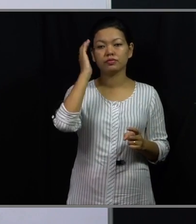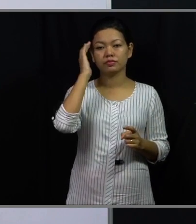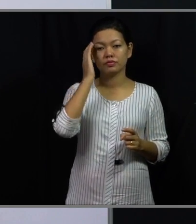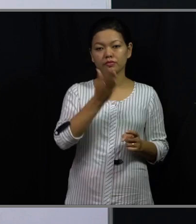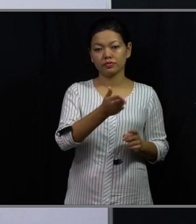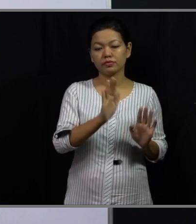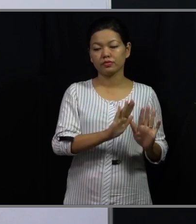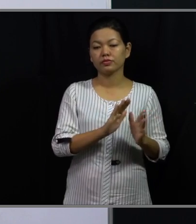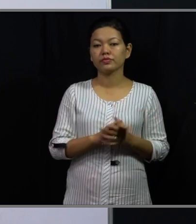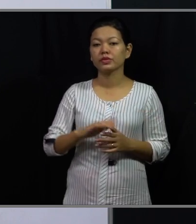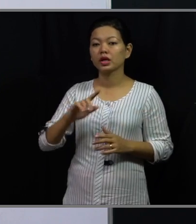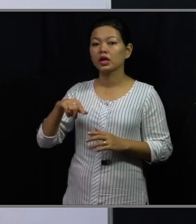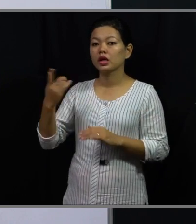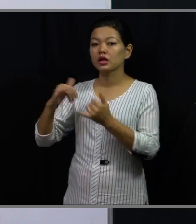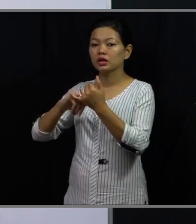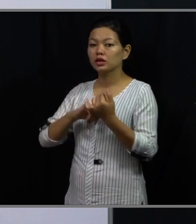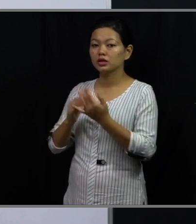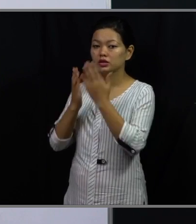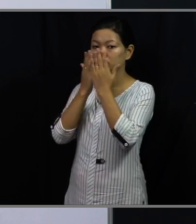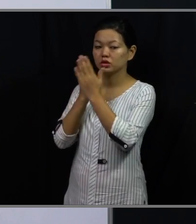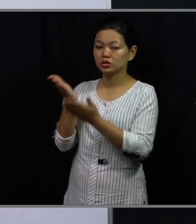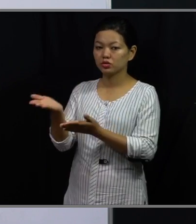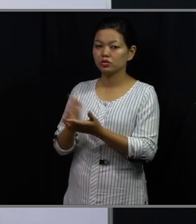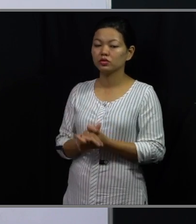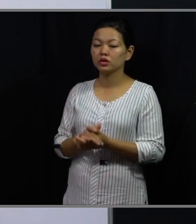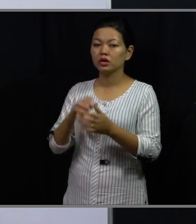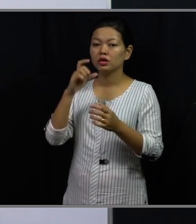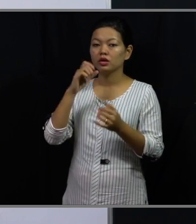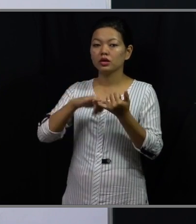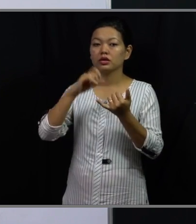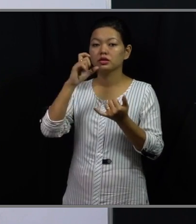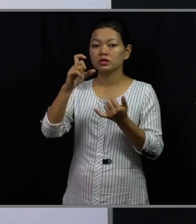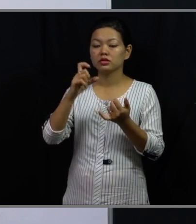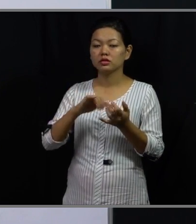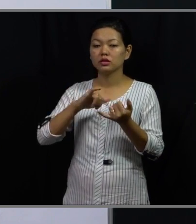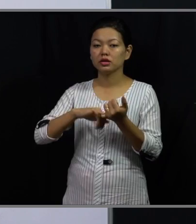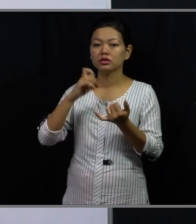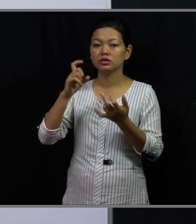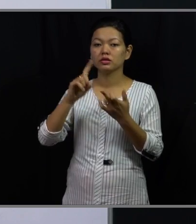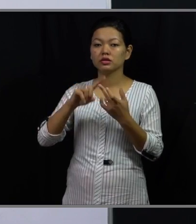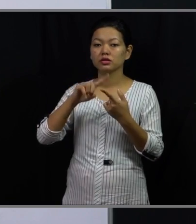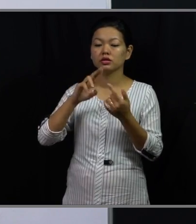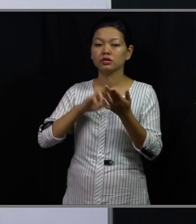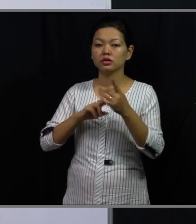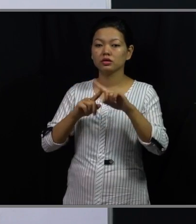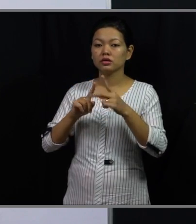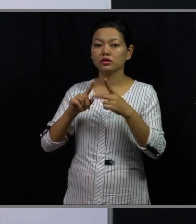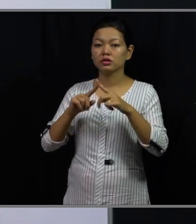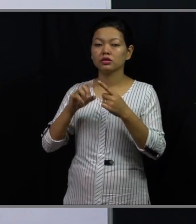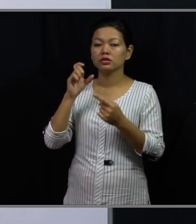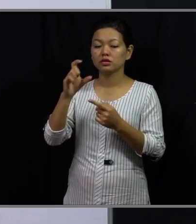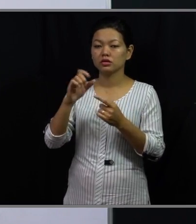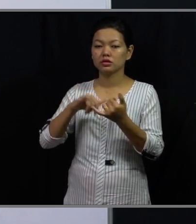thought. The next school of thought is called as scientific school of thought. I repeat again, scientific school of